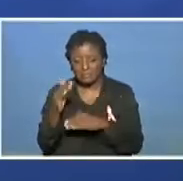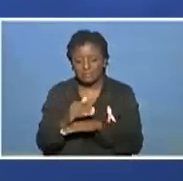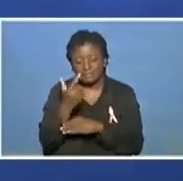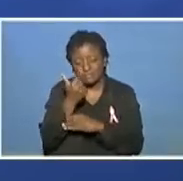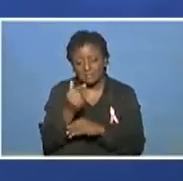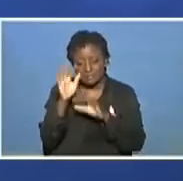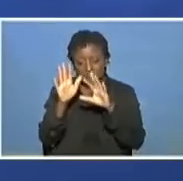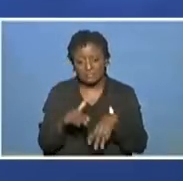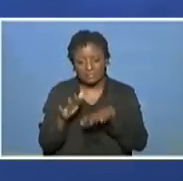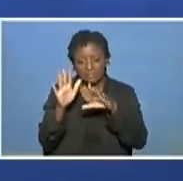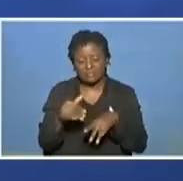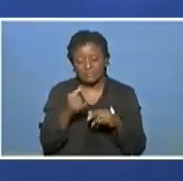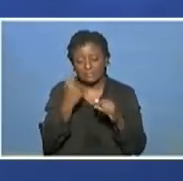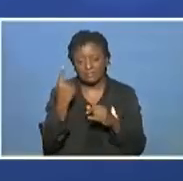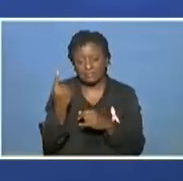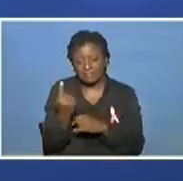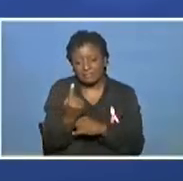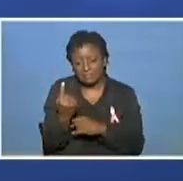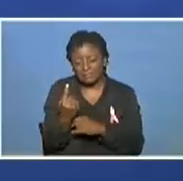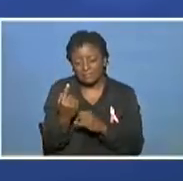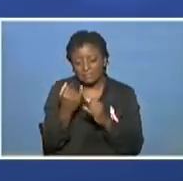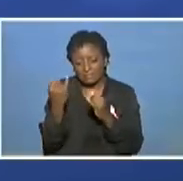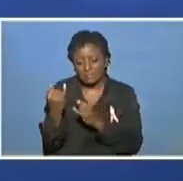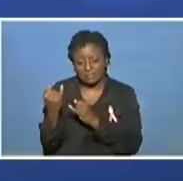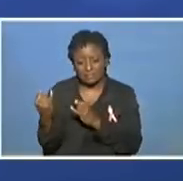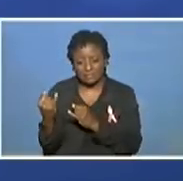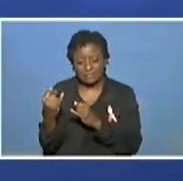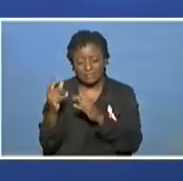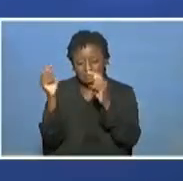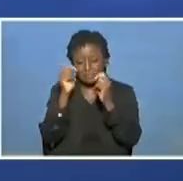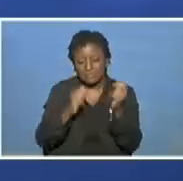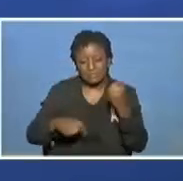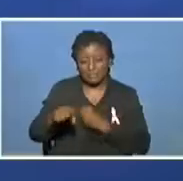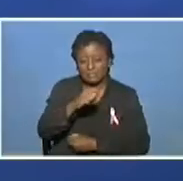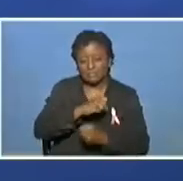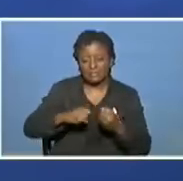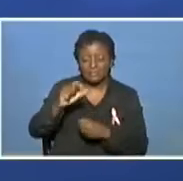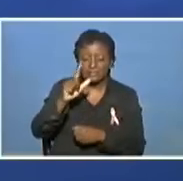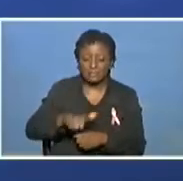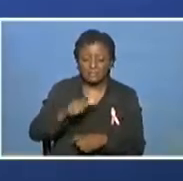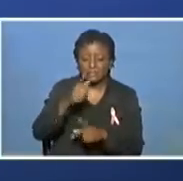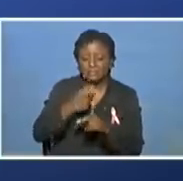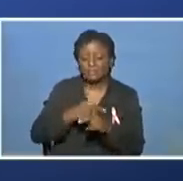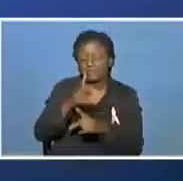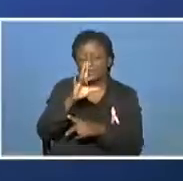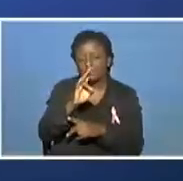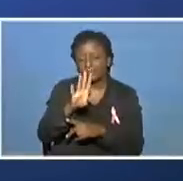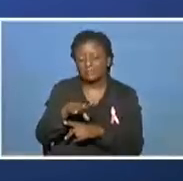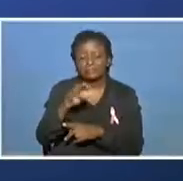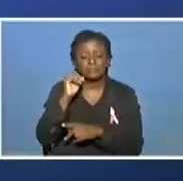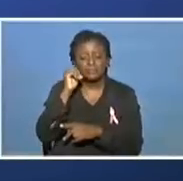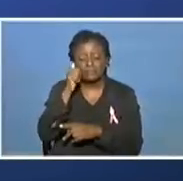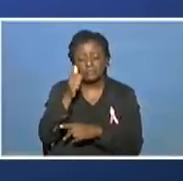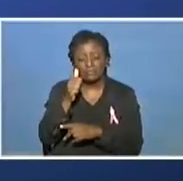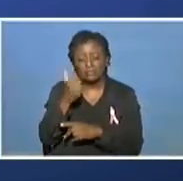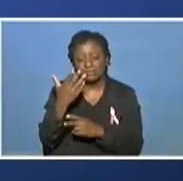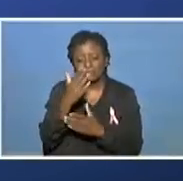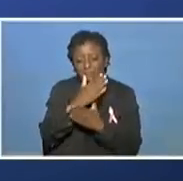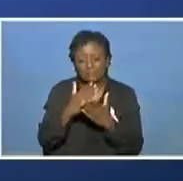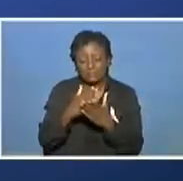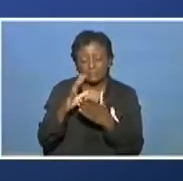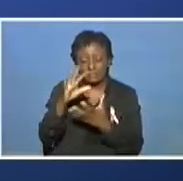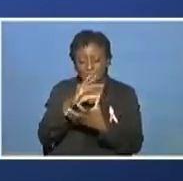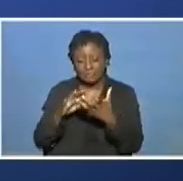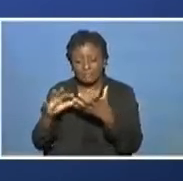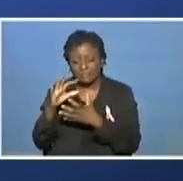of showers, even an isolated thunderstorm, still very much in the mix. The low temperature tonight getting down to 74 degrees, and tomorrow it's going to be partly